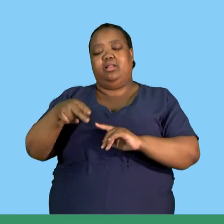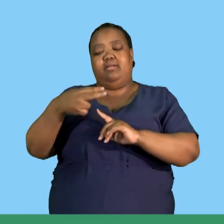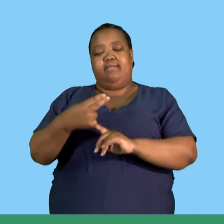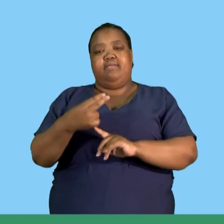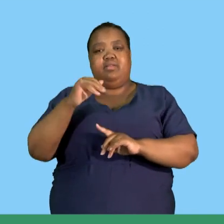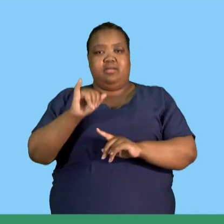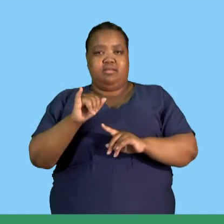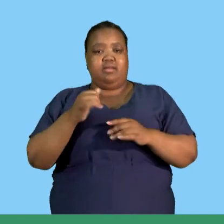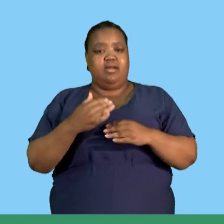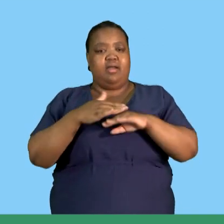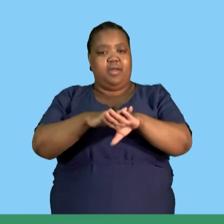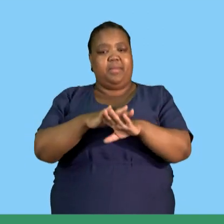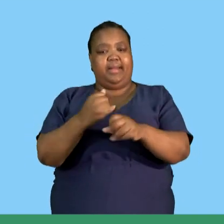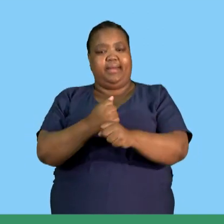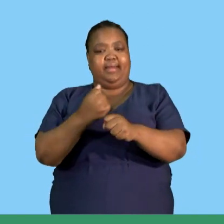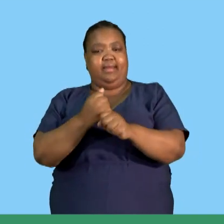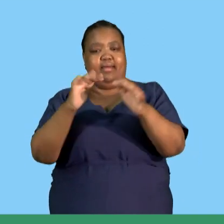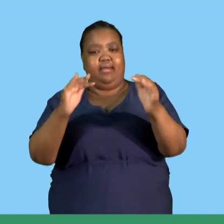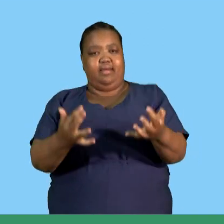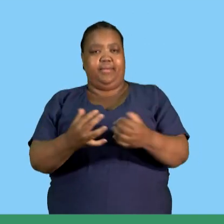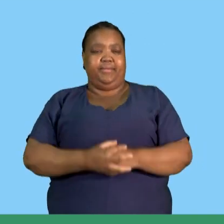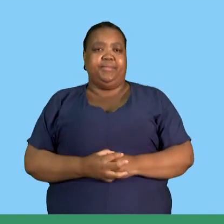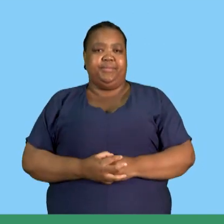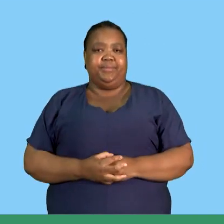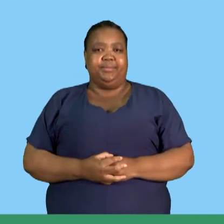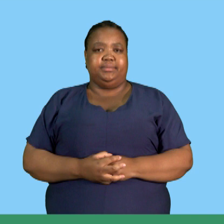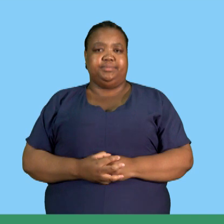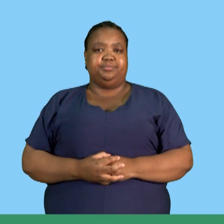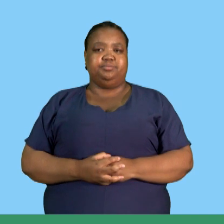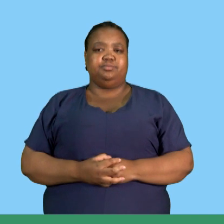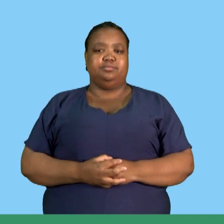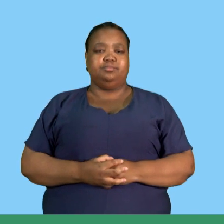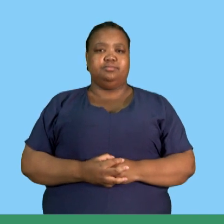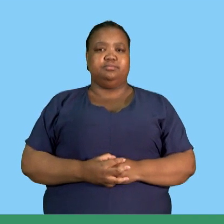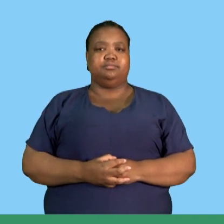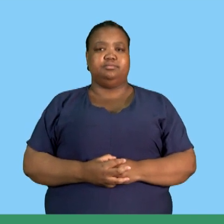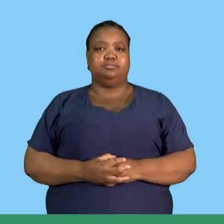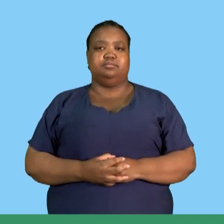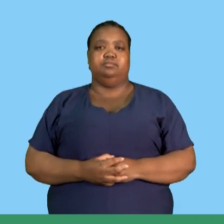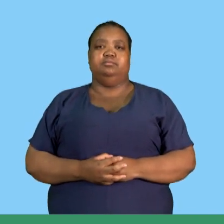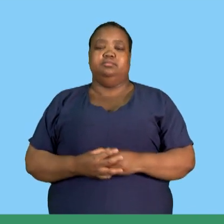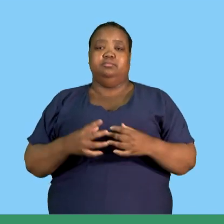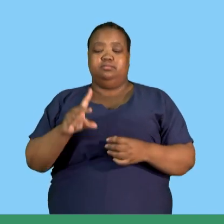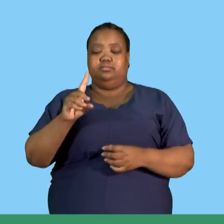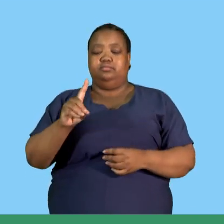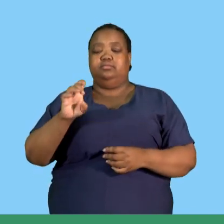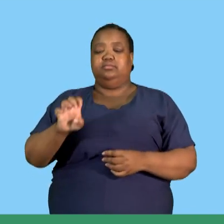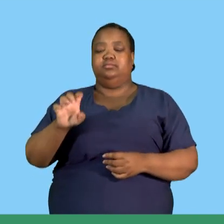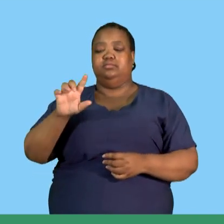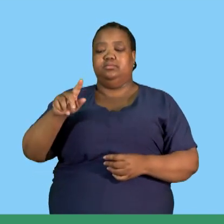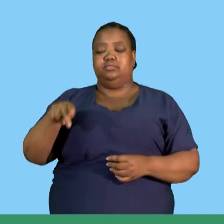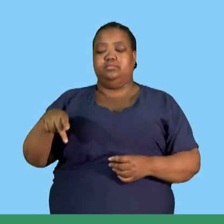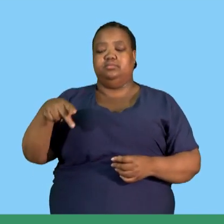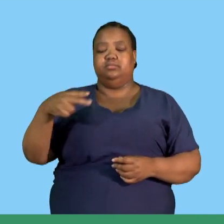we say how to apply that. Let's move on. All right. So the application of a